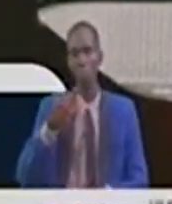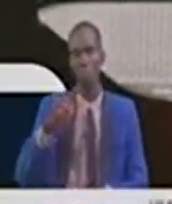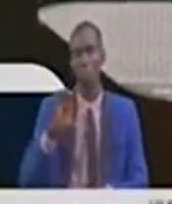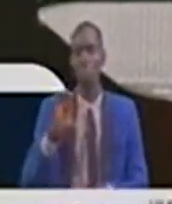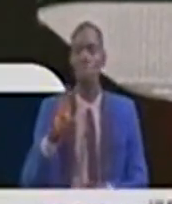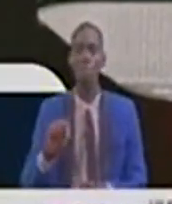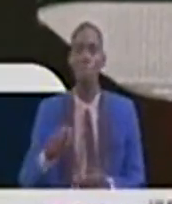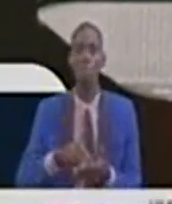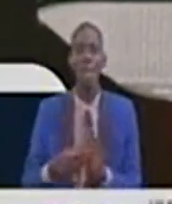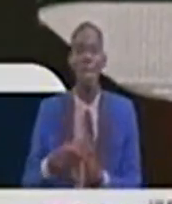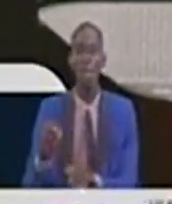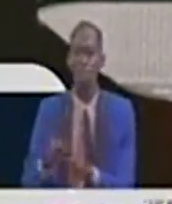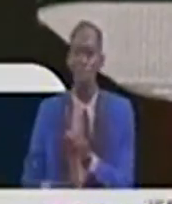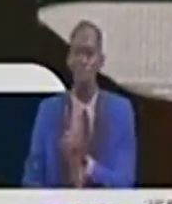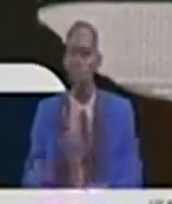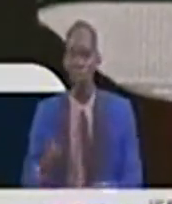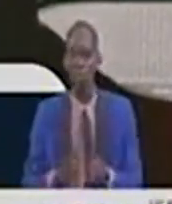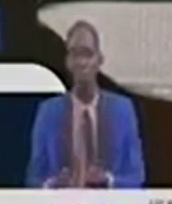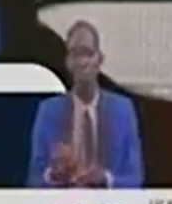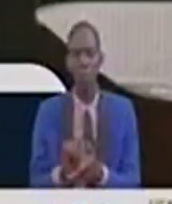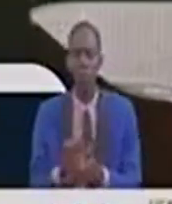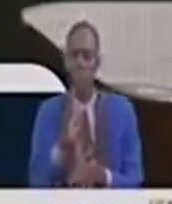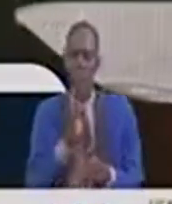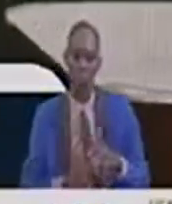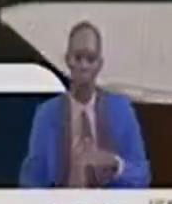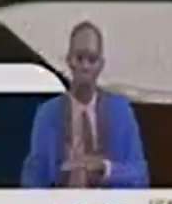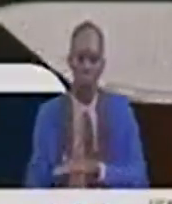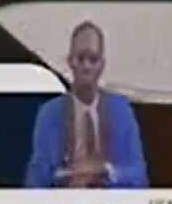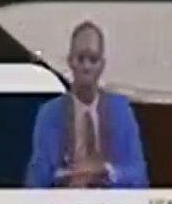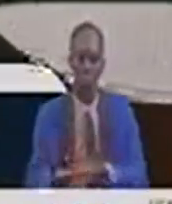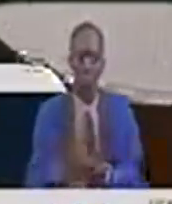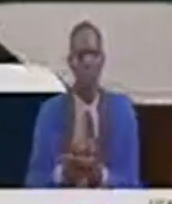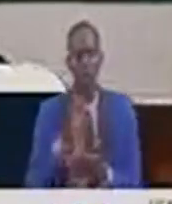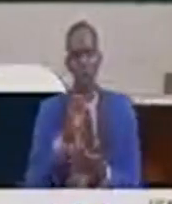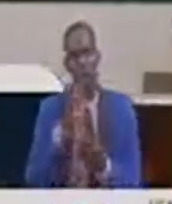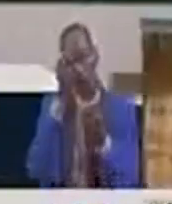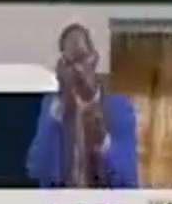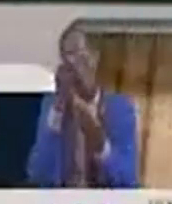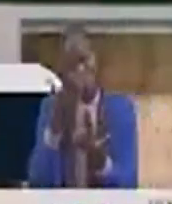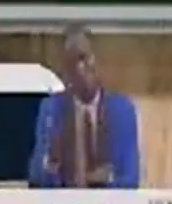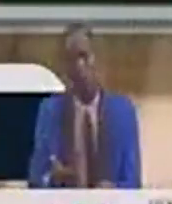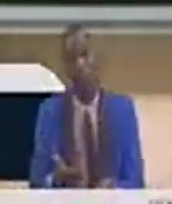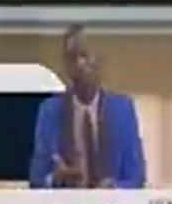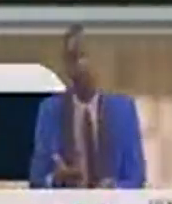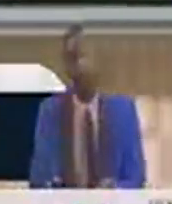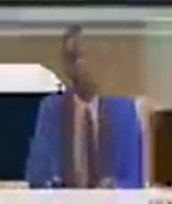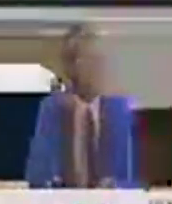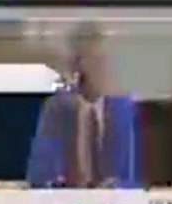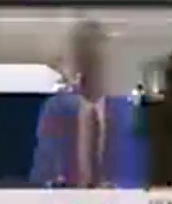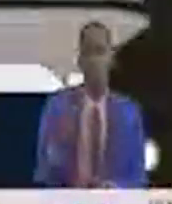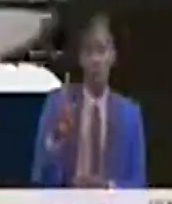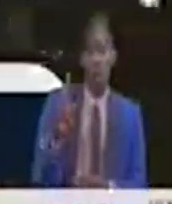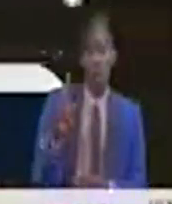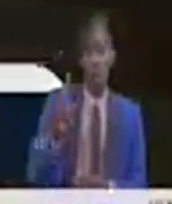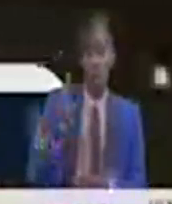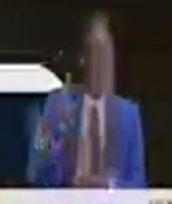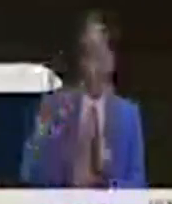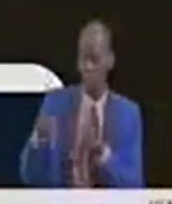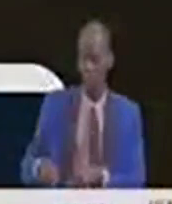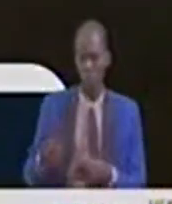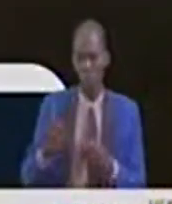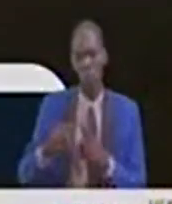the subject of the King of Kings and the Lord of Lords. And for anyone to say, I'm being tempted of